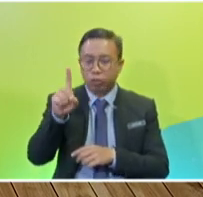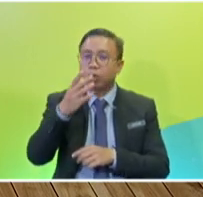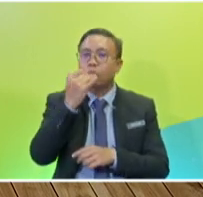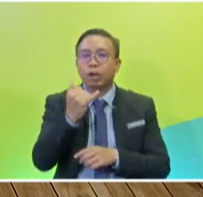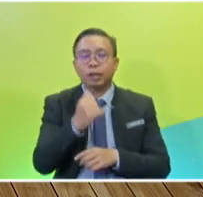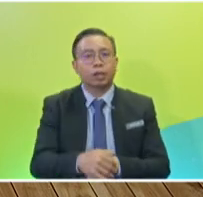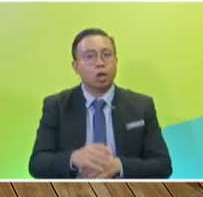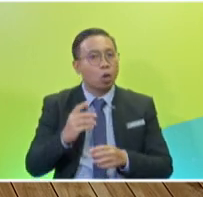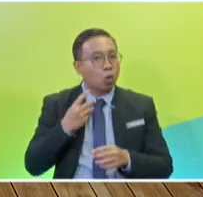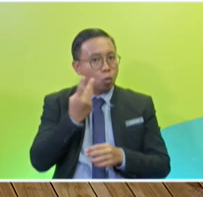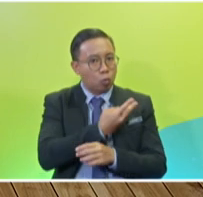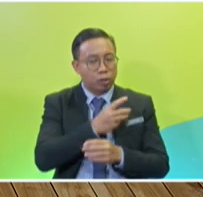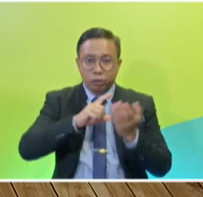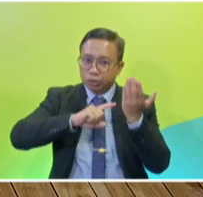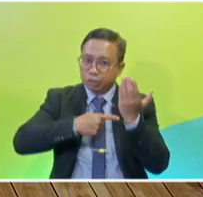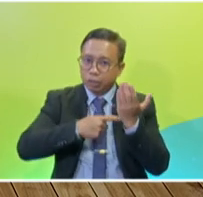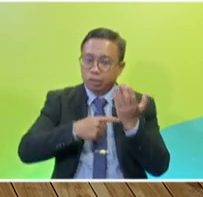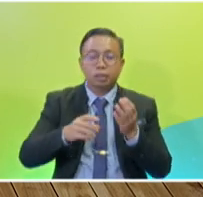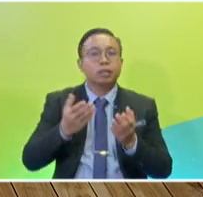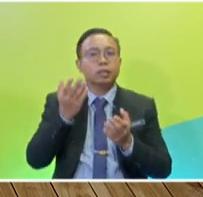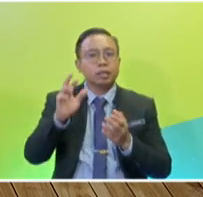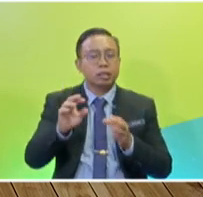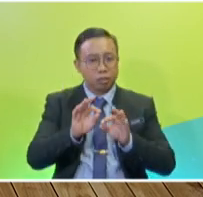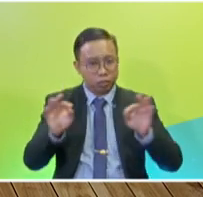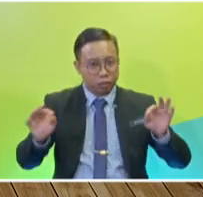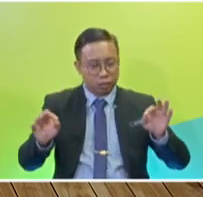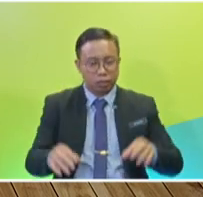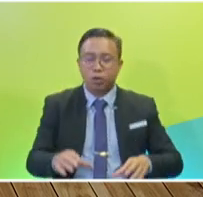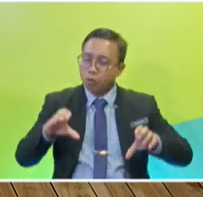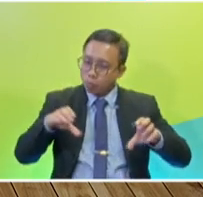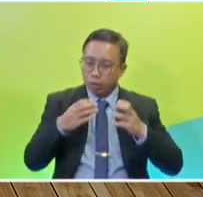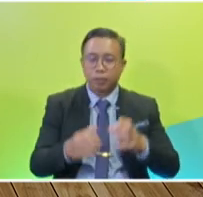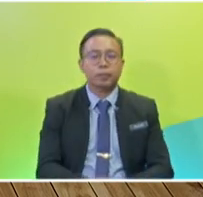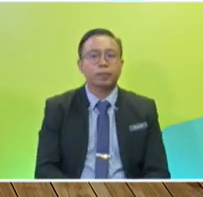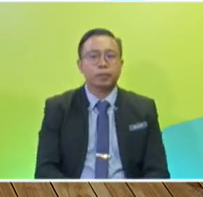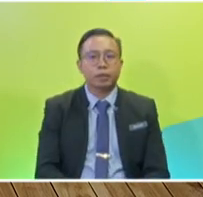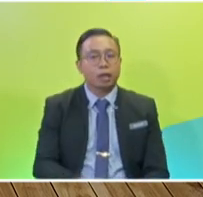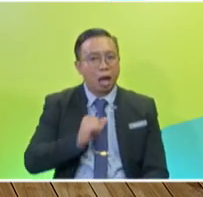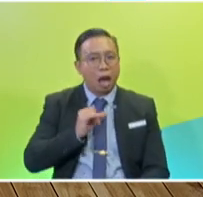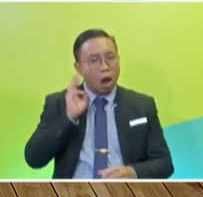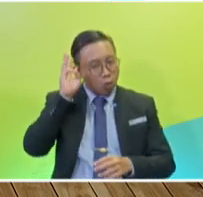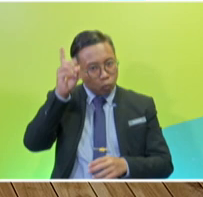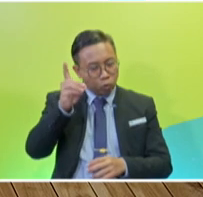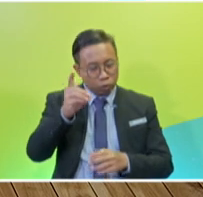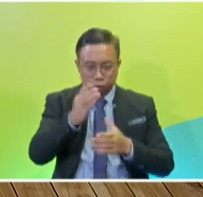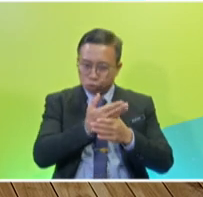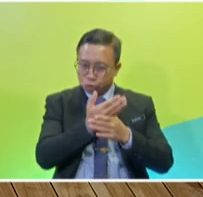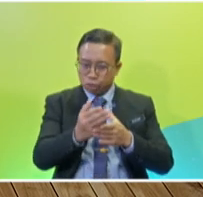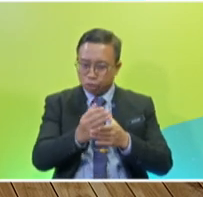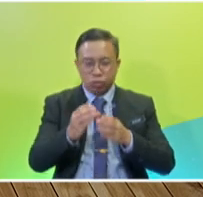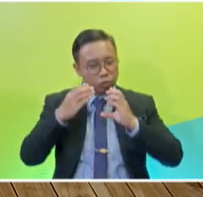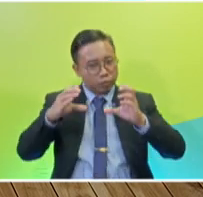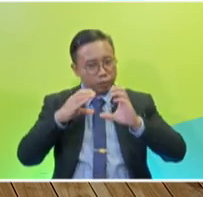that was how they started their sentence, so they need to conclude it. Mm-hmm. All right, so I will share you very